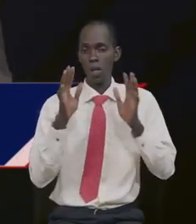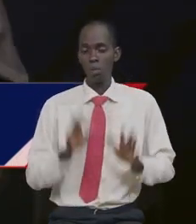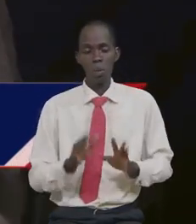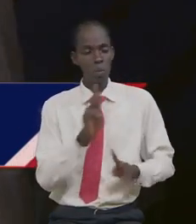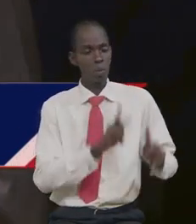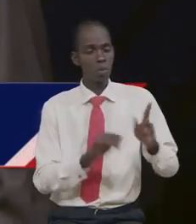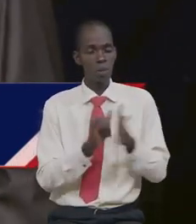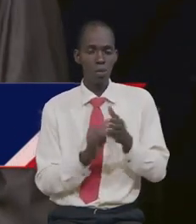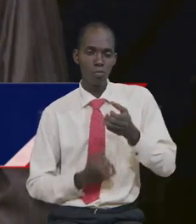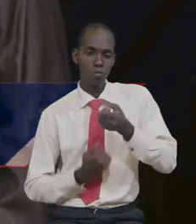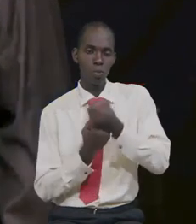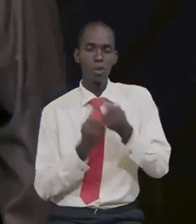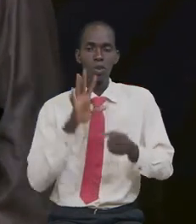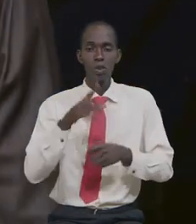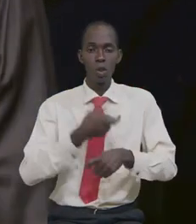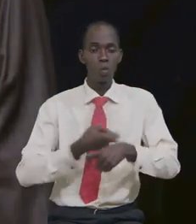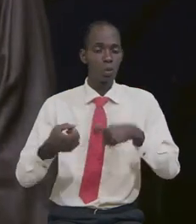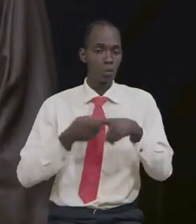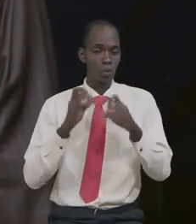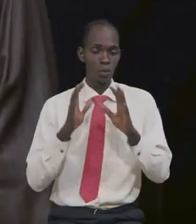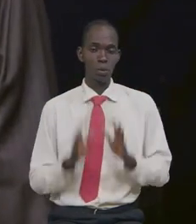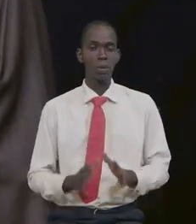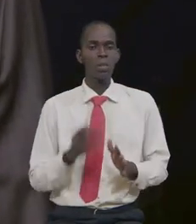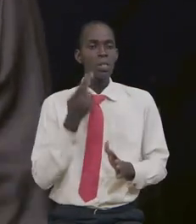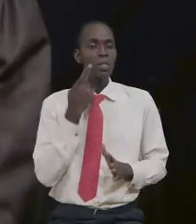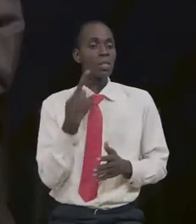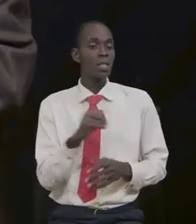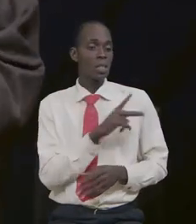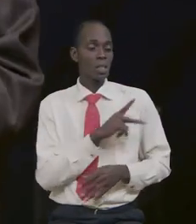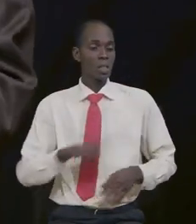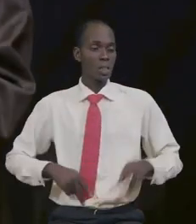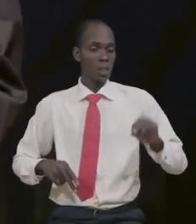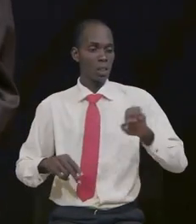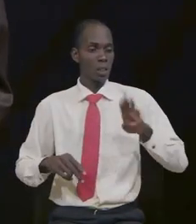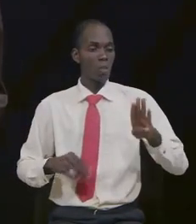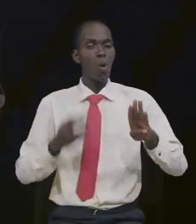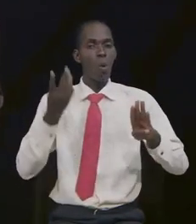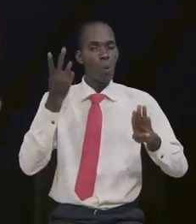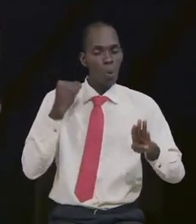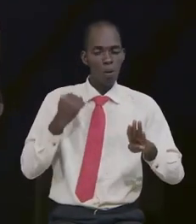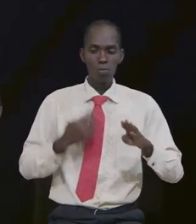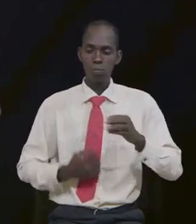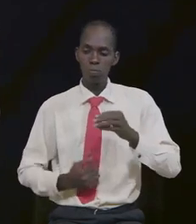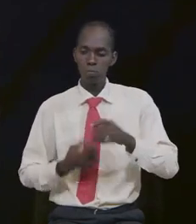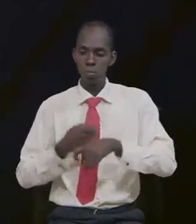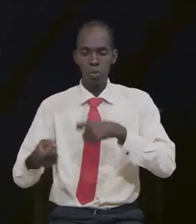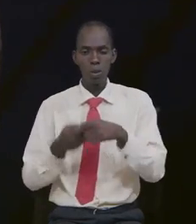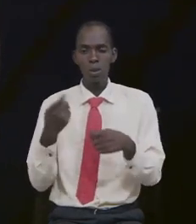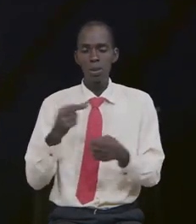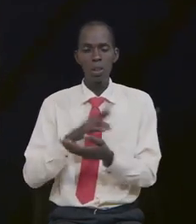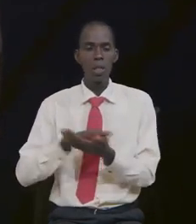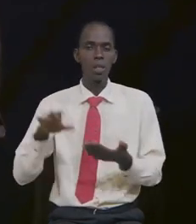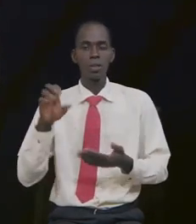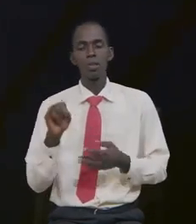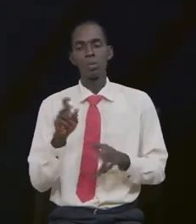why Nebuchadnezzar was persecuting the righteous, regal, royal,